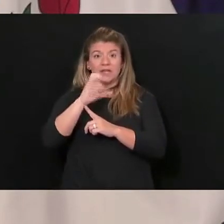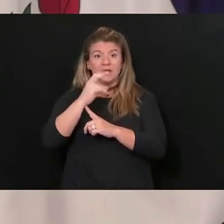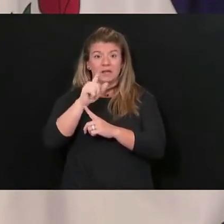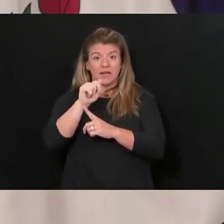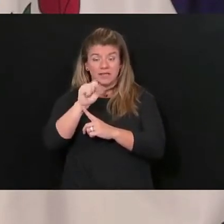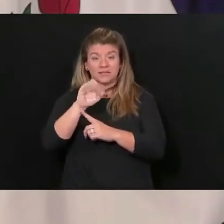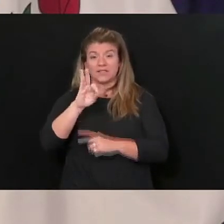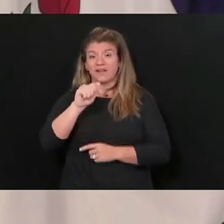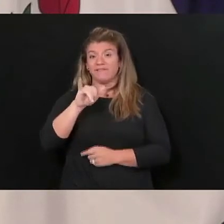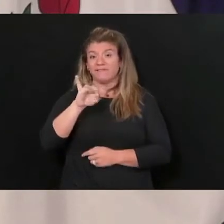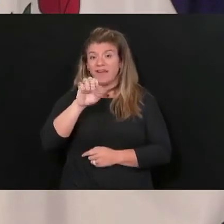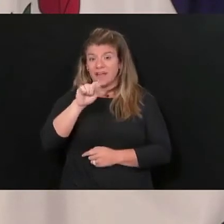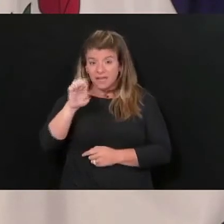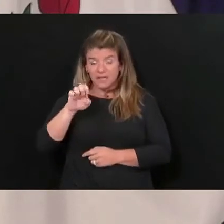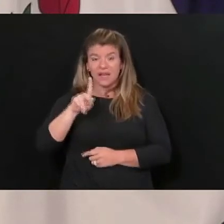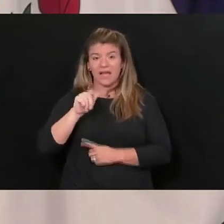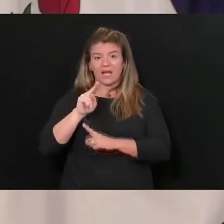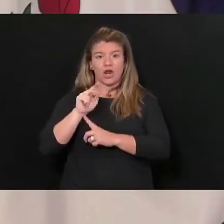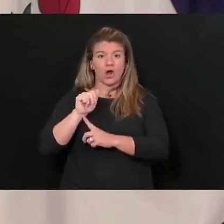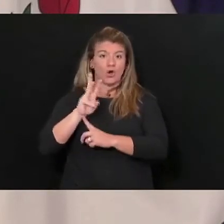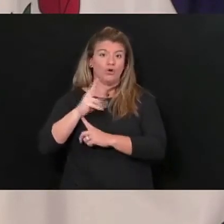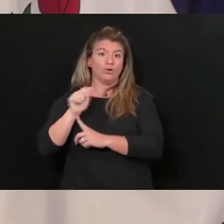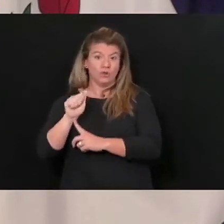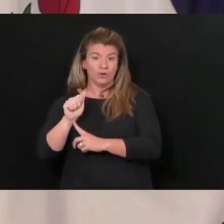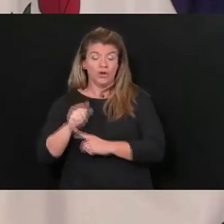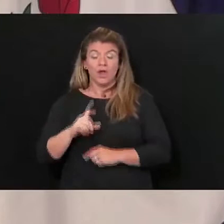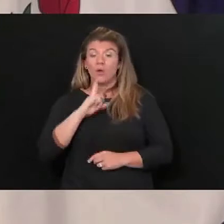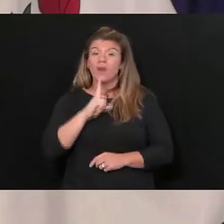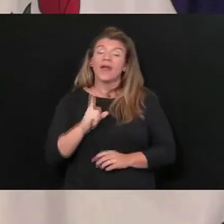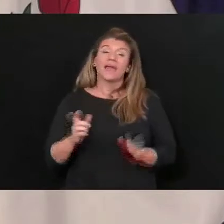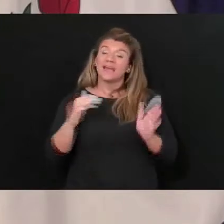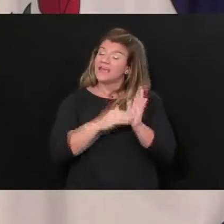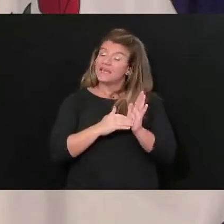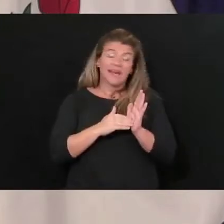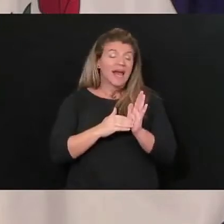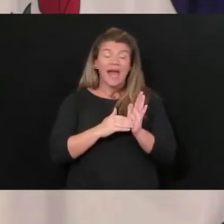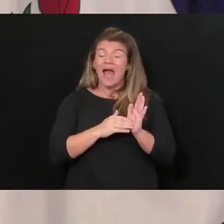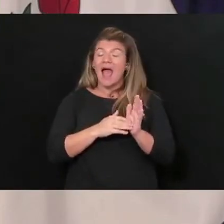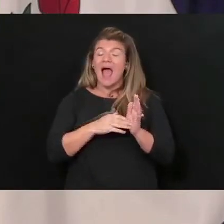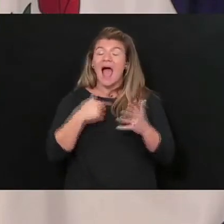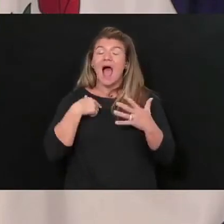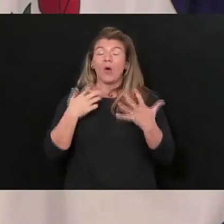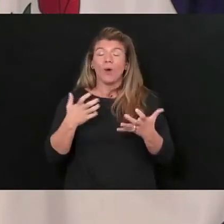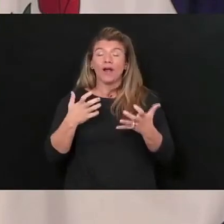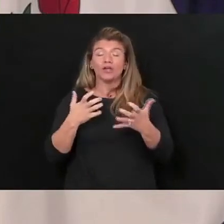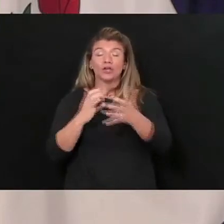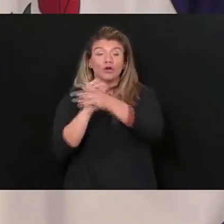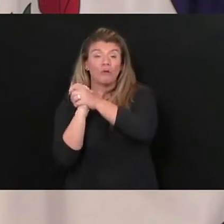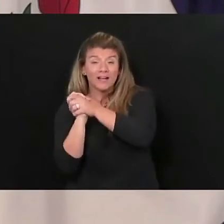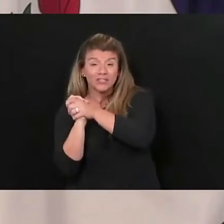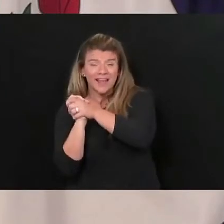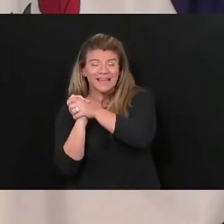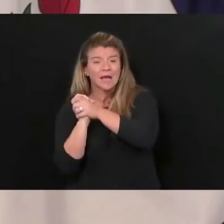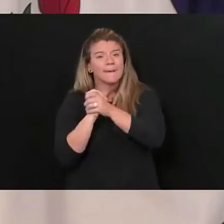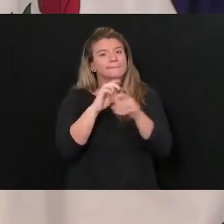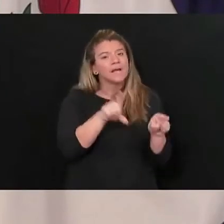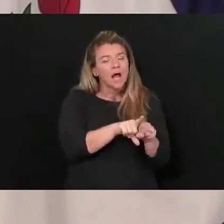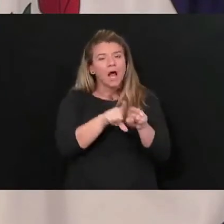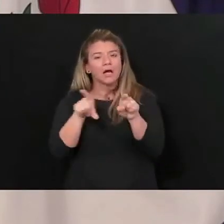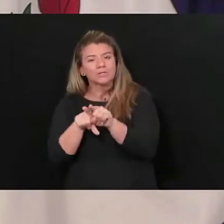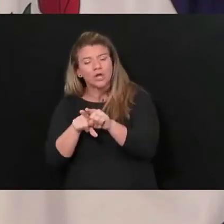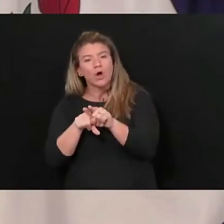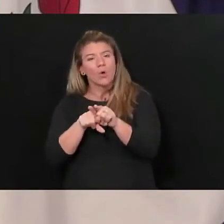and Kanawha counties. Again, I keep congratulating and urging every